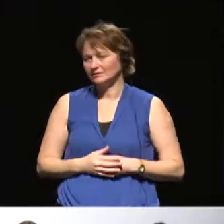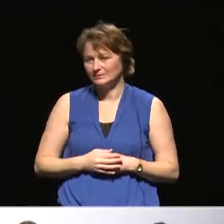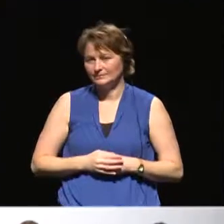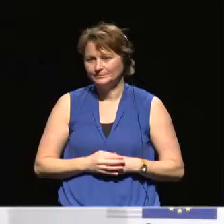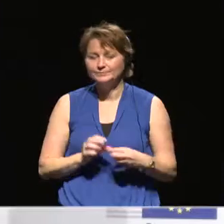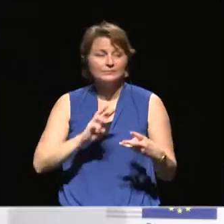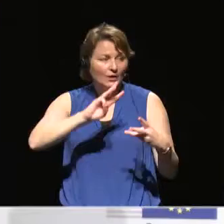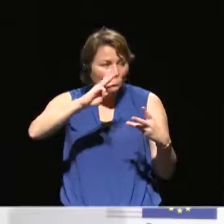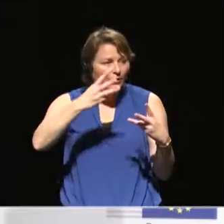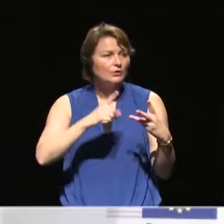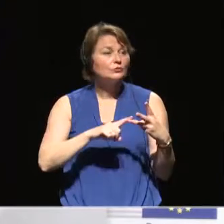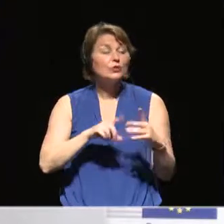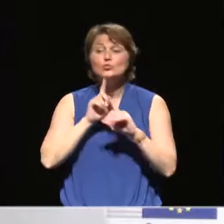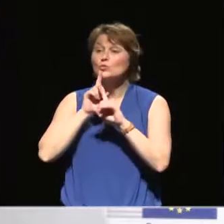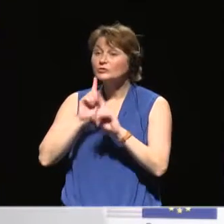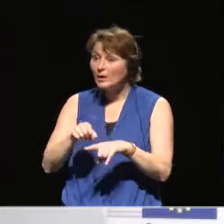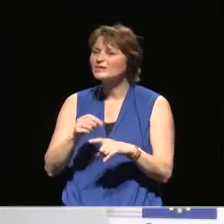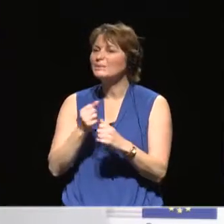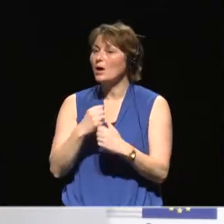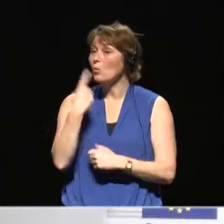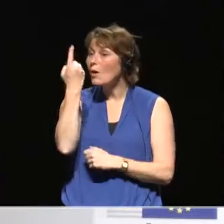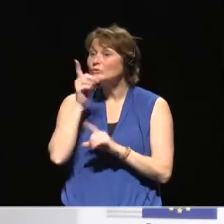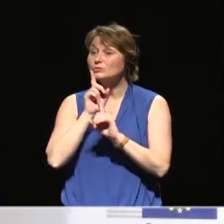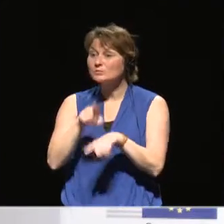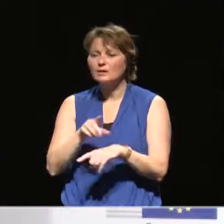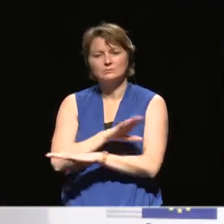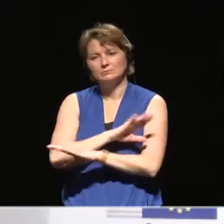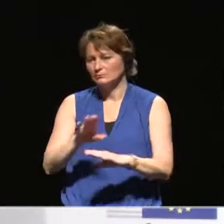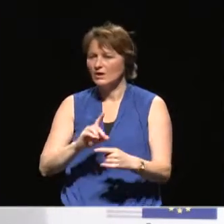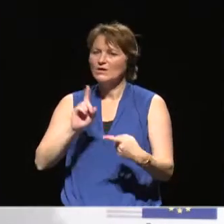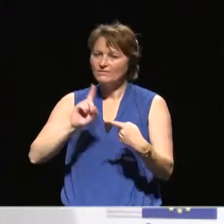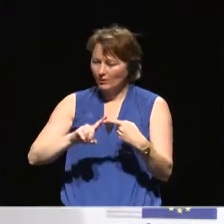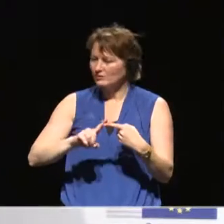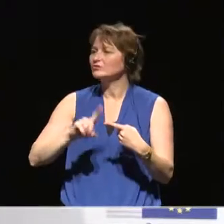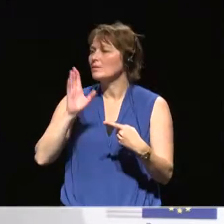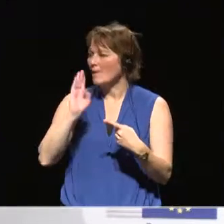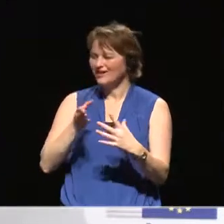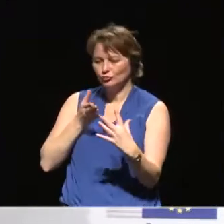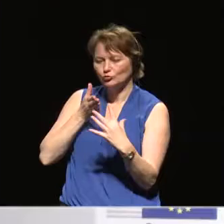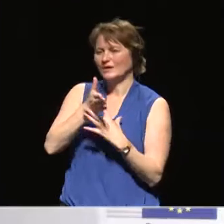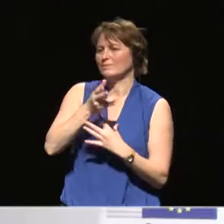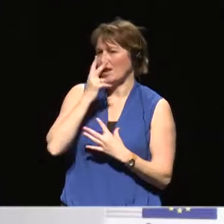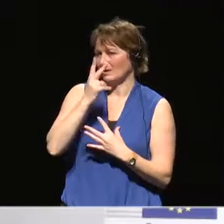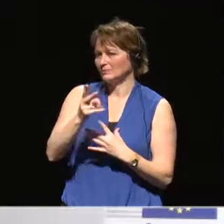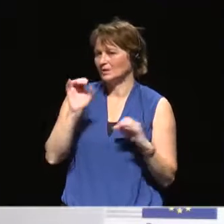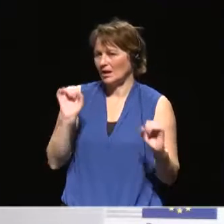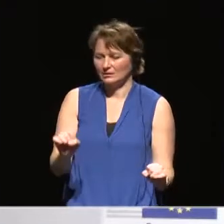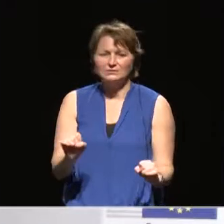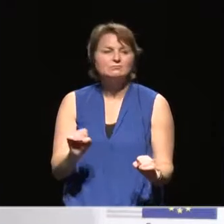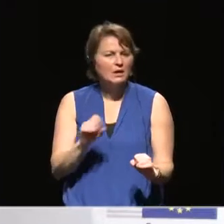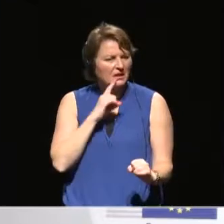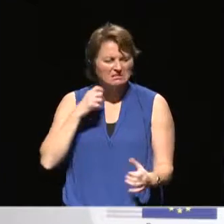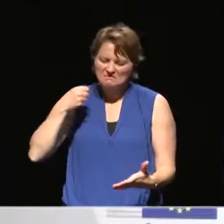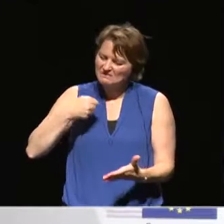the response must be multi-tiered. It begins with transparency, and I'm sure you will speak to that in a moment. Transparency is